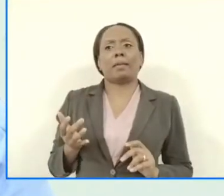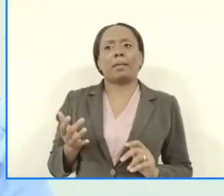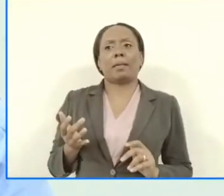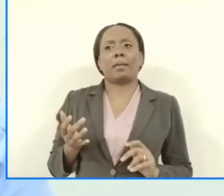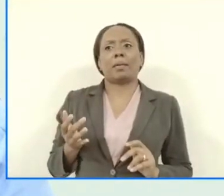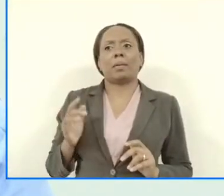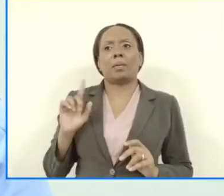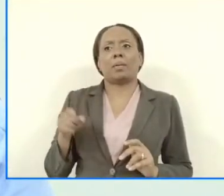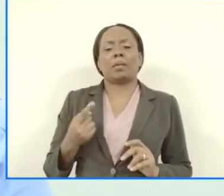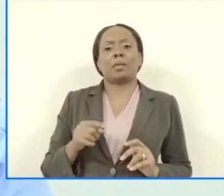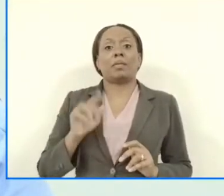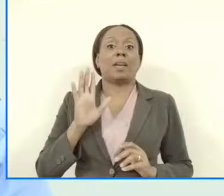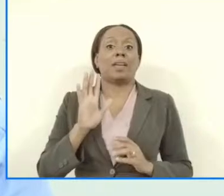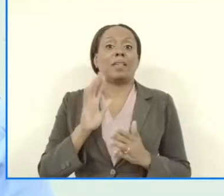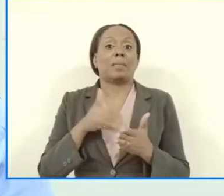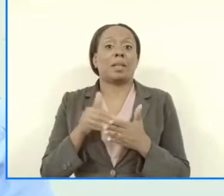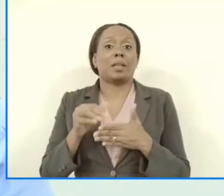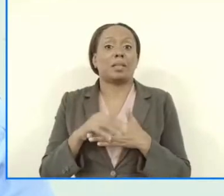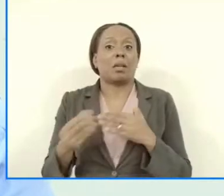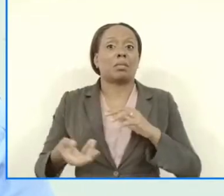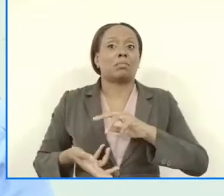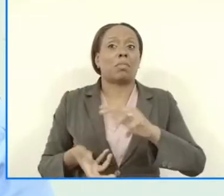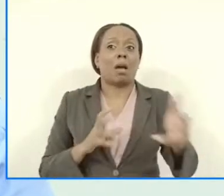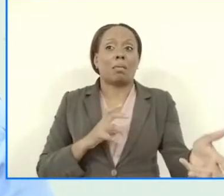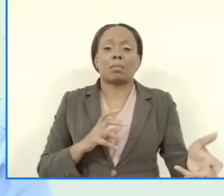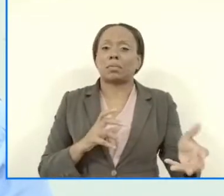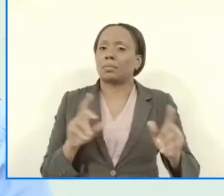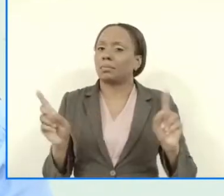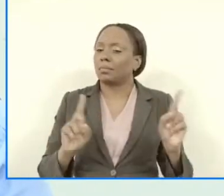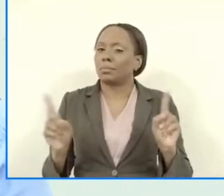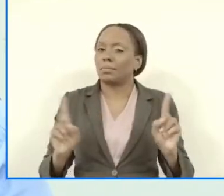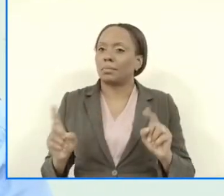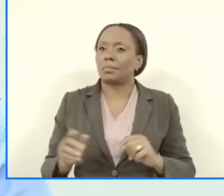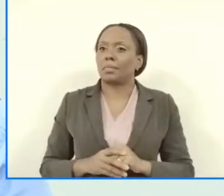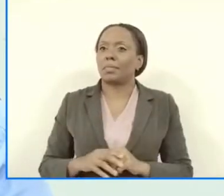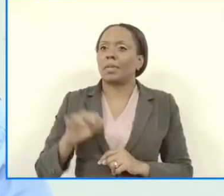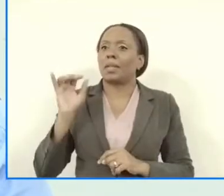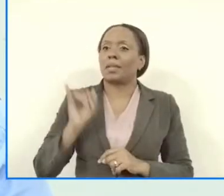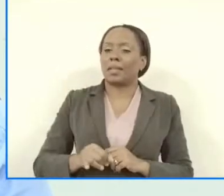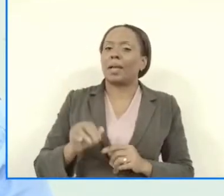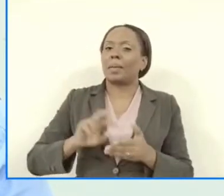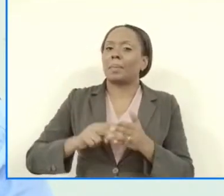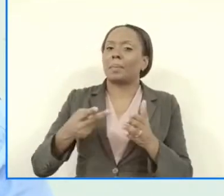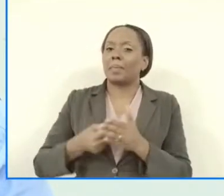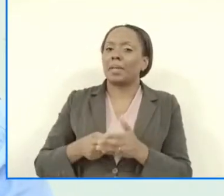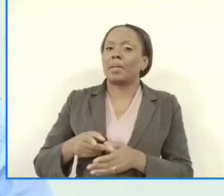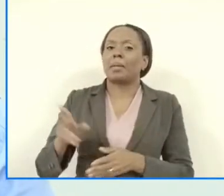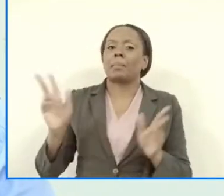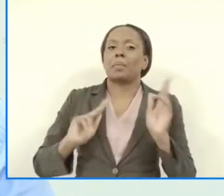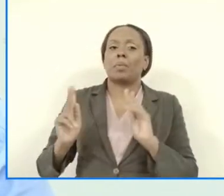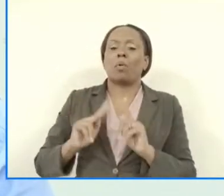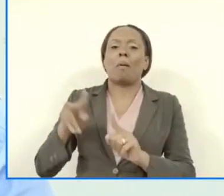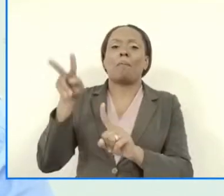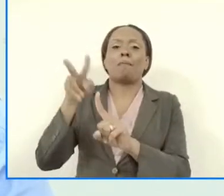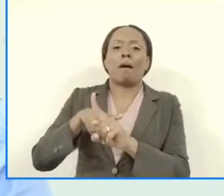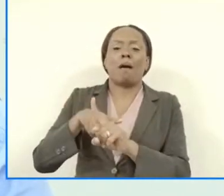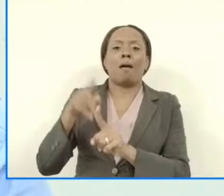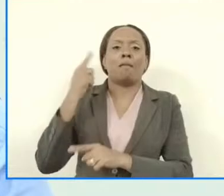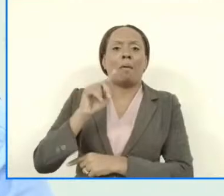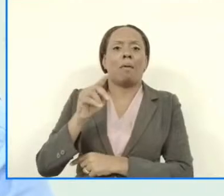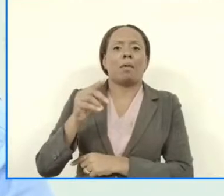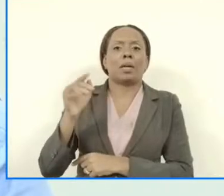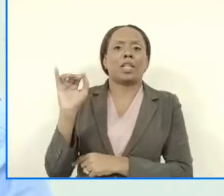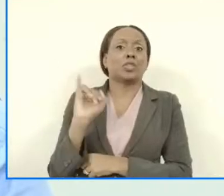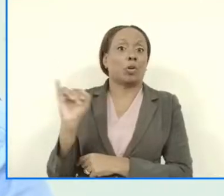$5 million in damage across Barbados. And that was in relation to insured claims. That is their initial assessment. They also said it may go